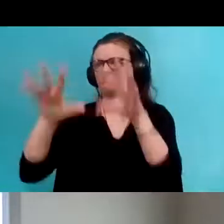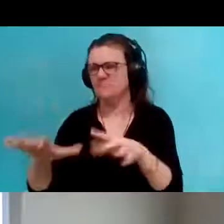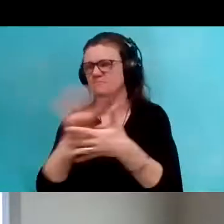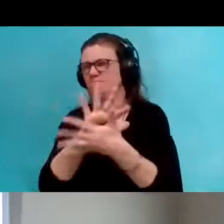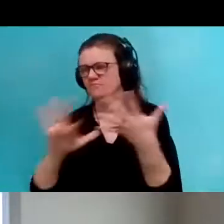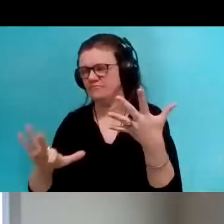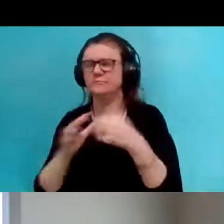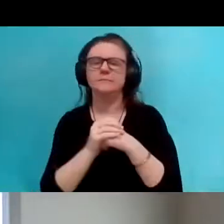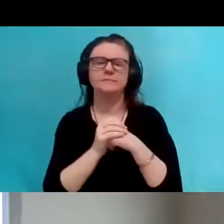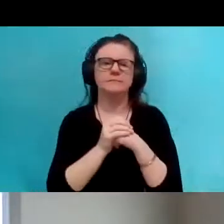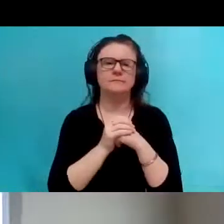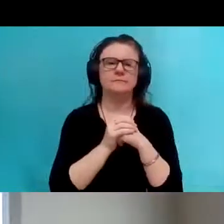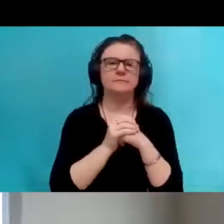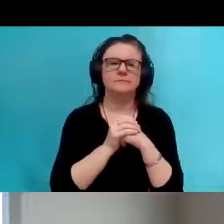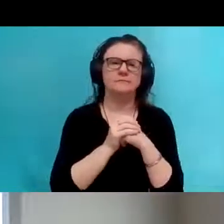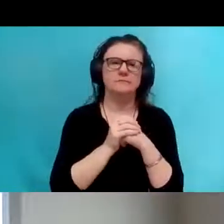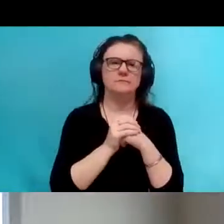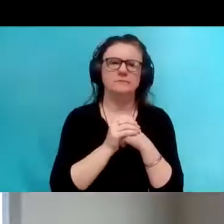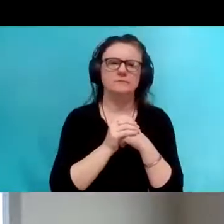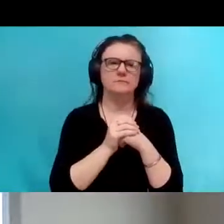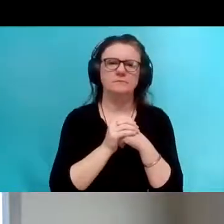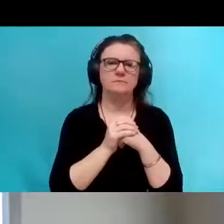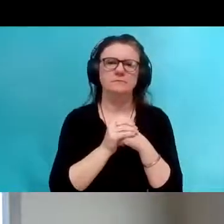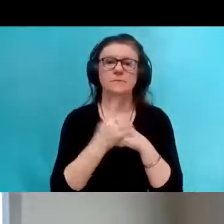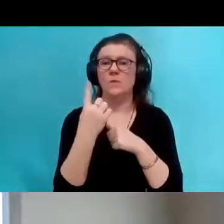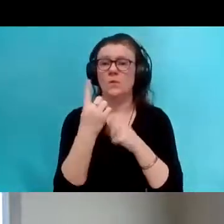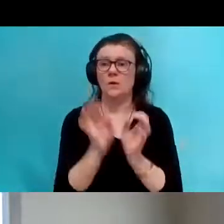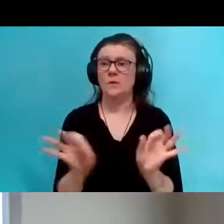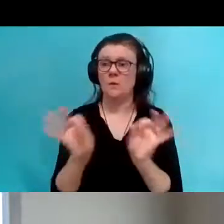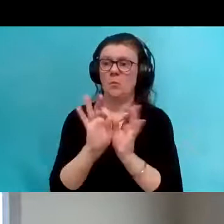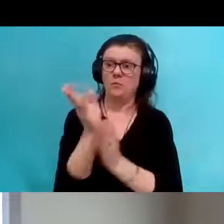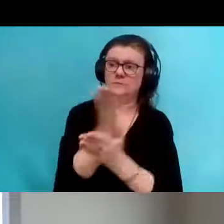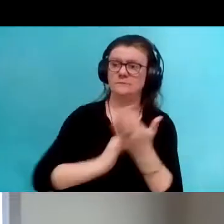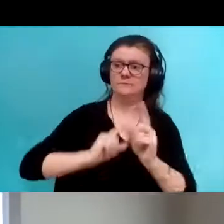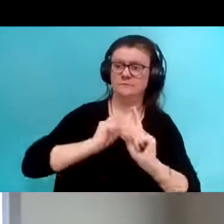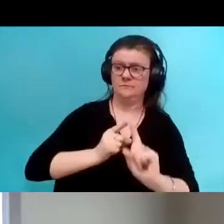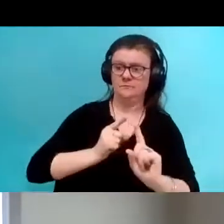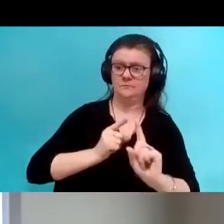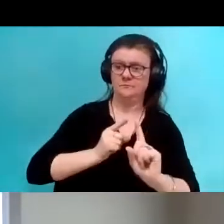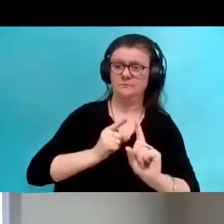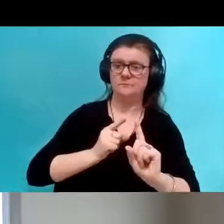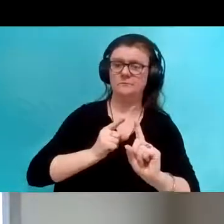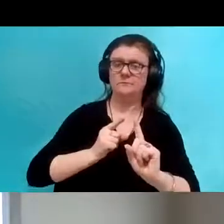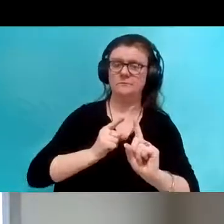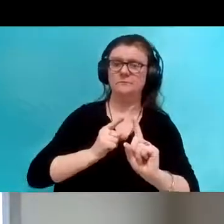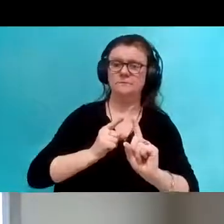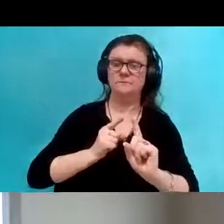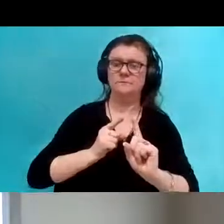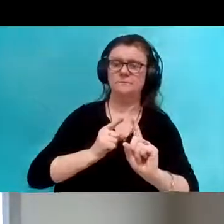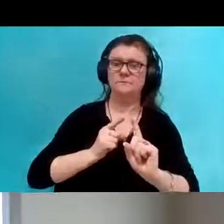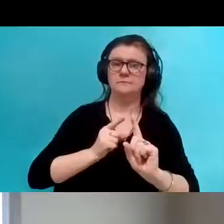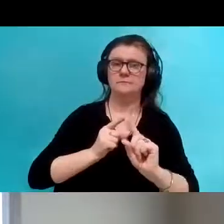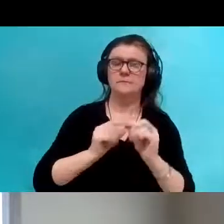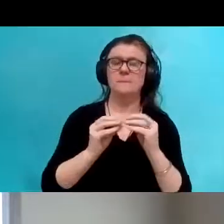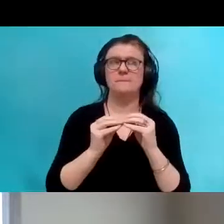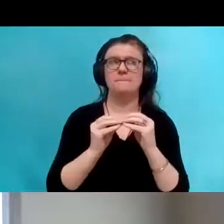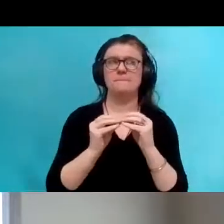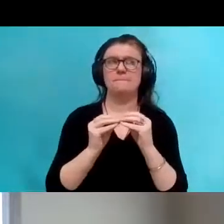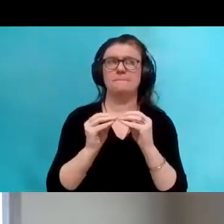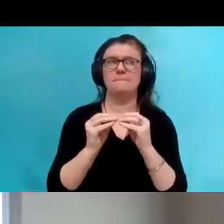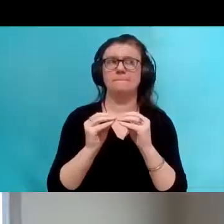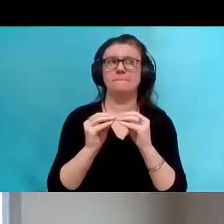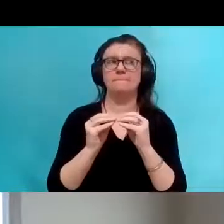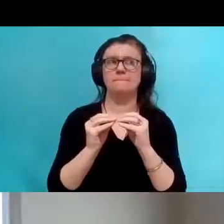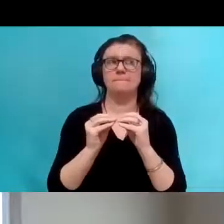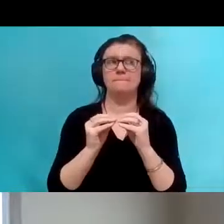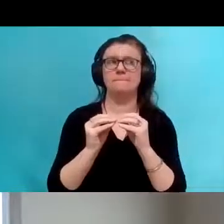think one of the key points that I've also been hearing is something that we've